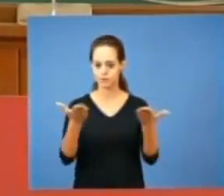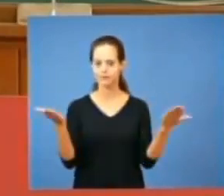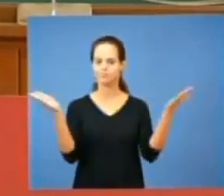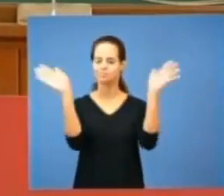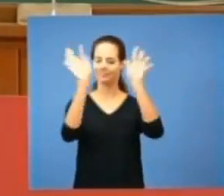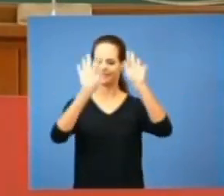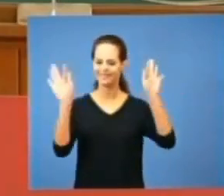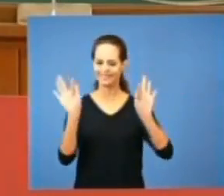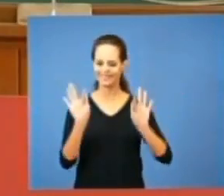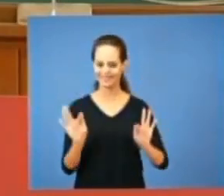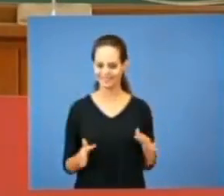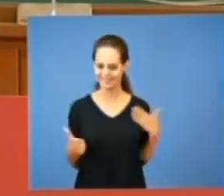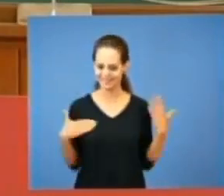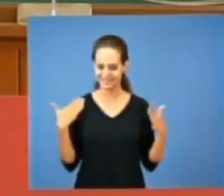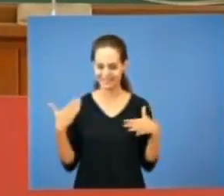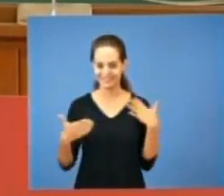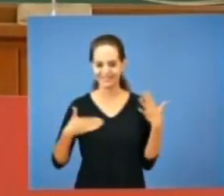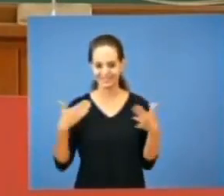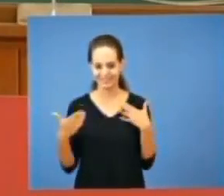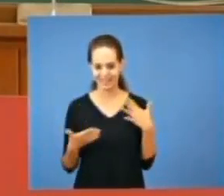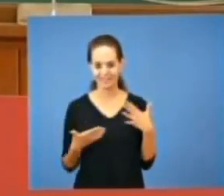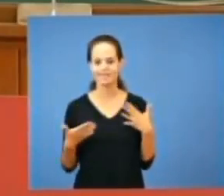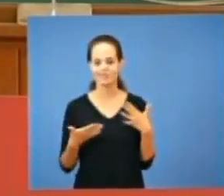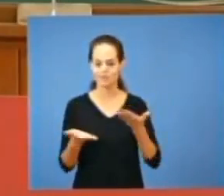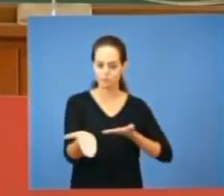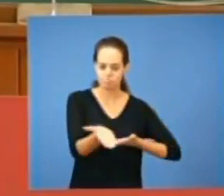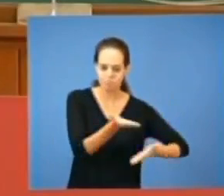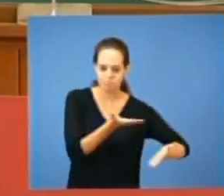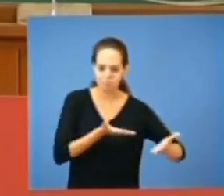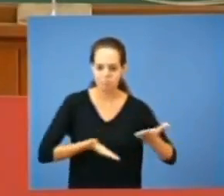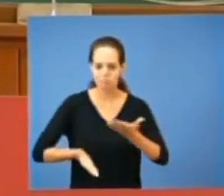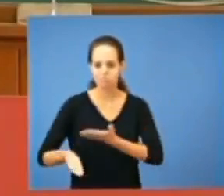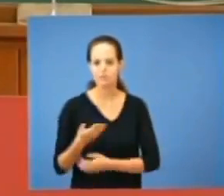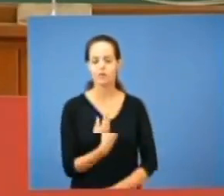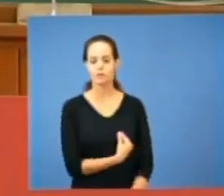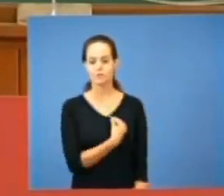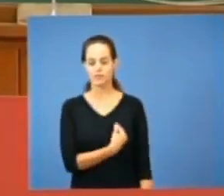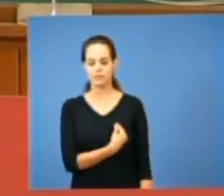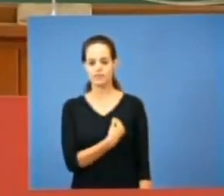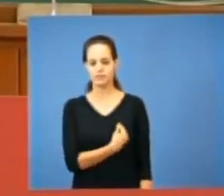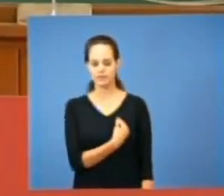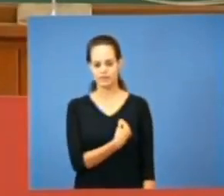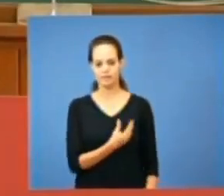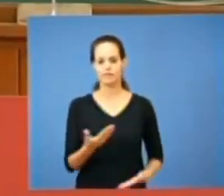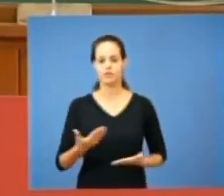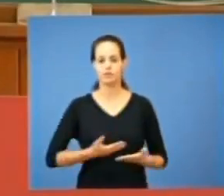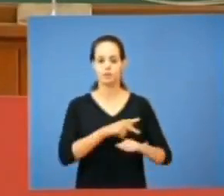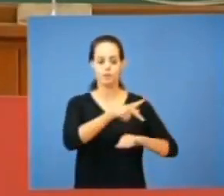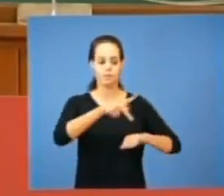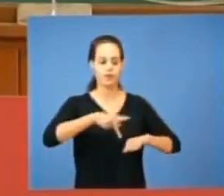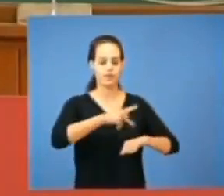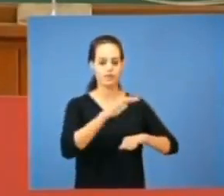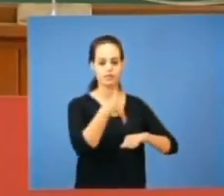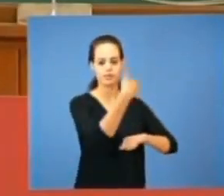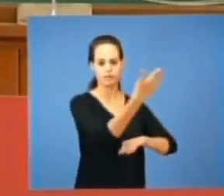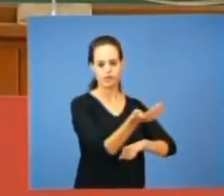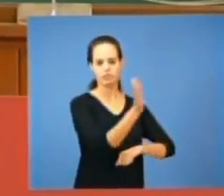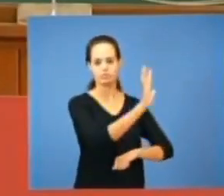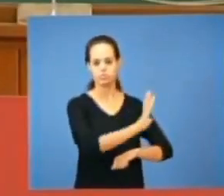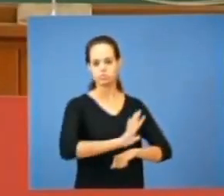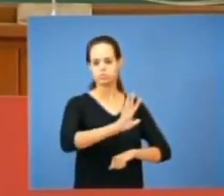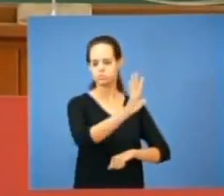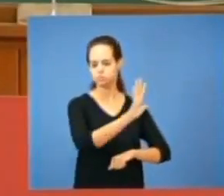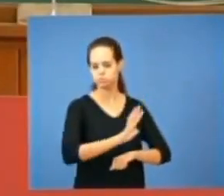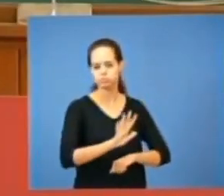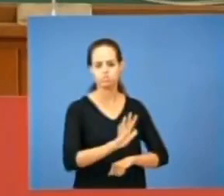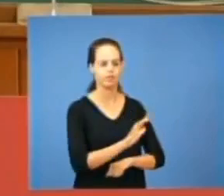joy that in this seminar we are sharing with you the presence of a few brethren that came from outside of the country,